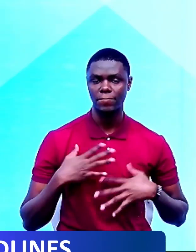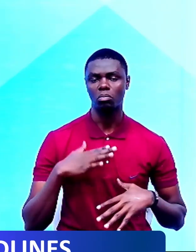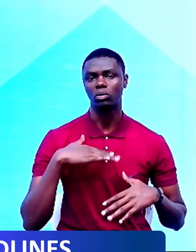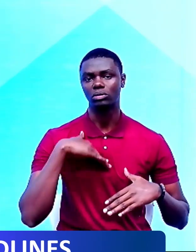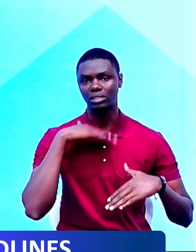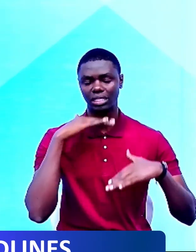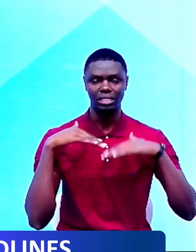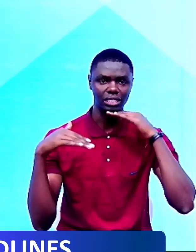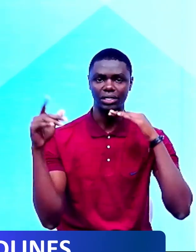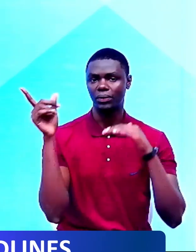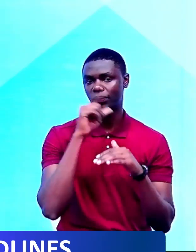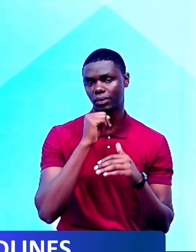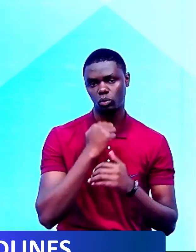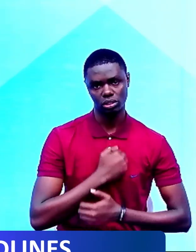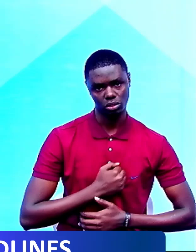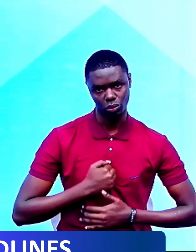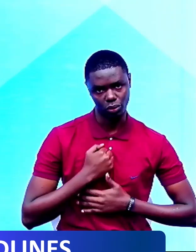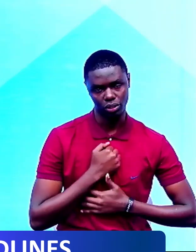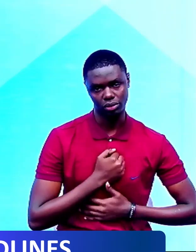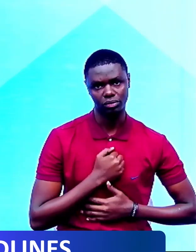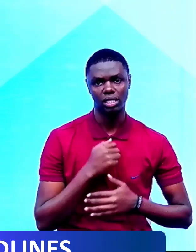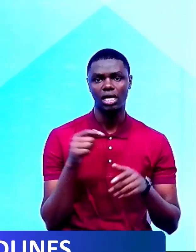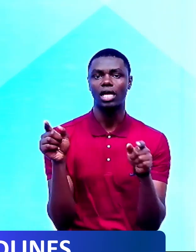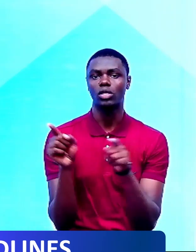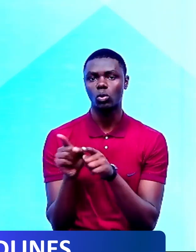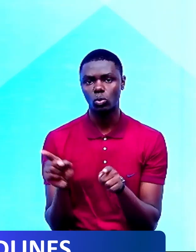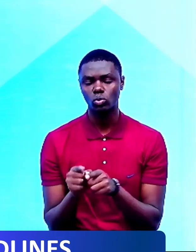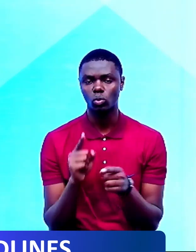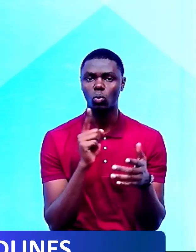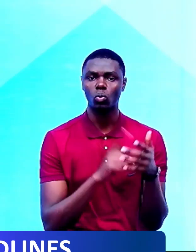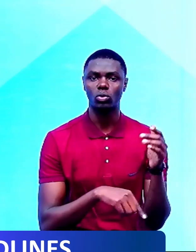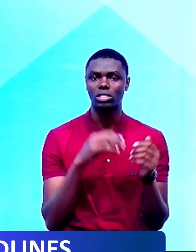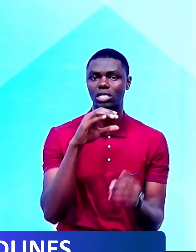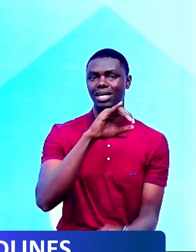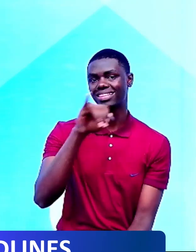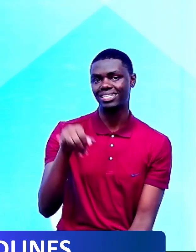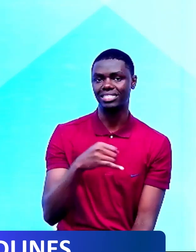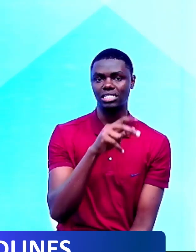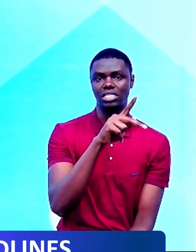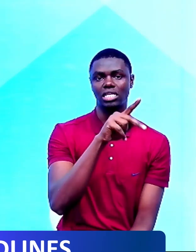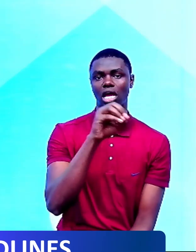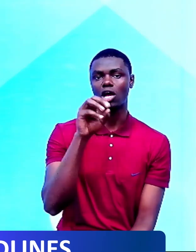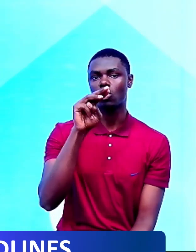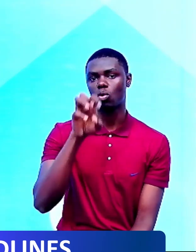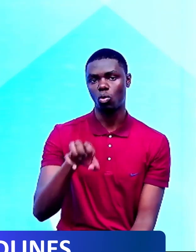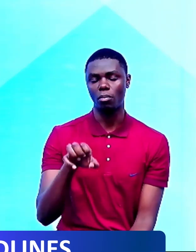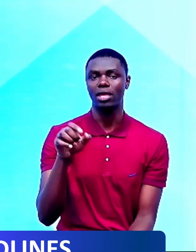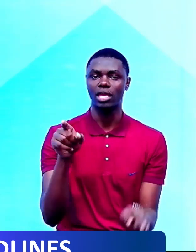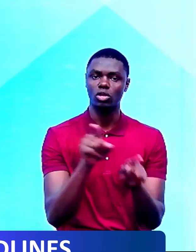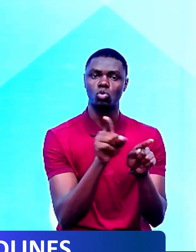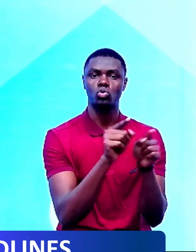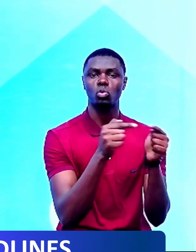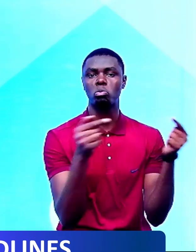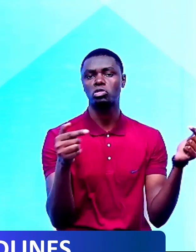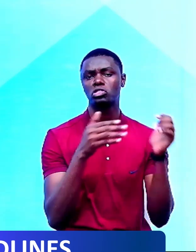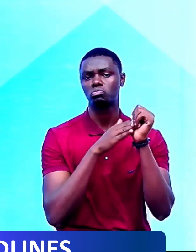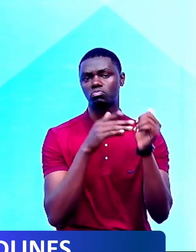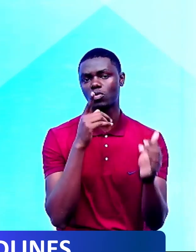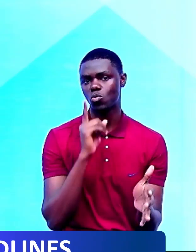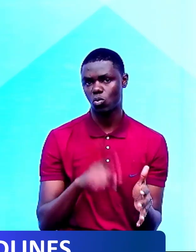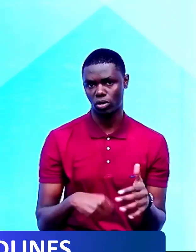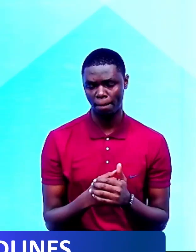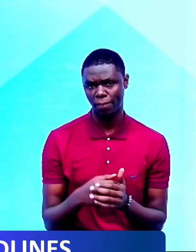to pass on, and touching on what the CJ, Martha Koome, and also the opposition are saying,